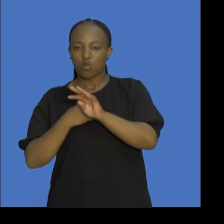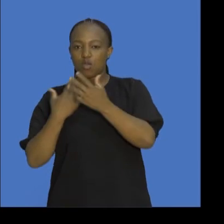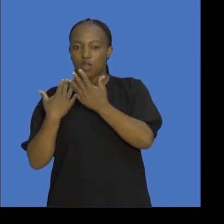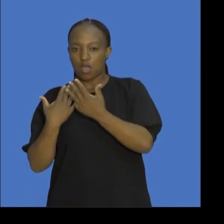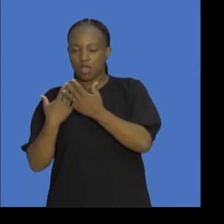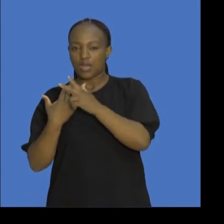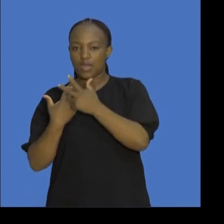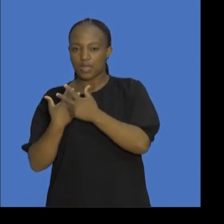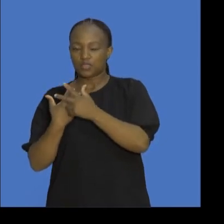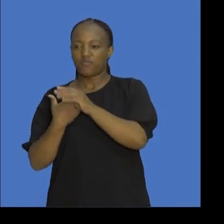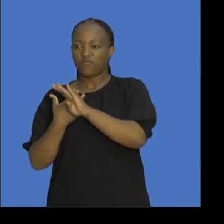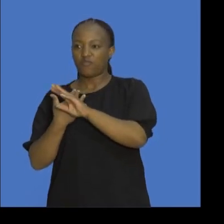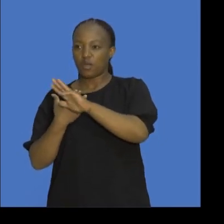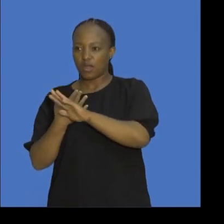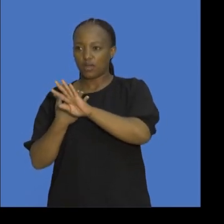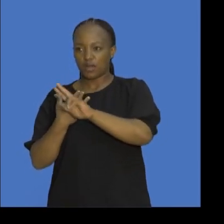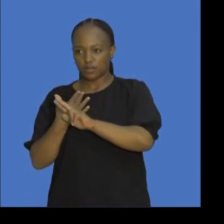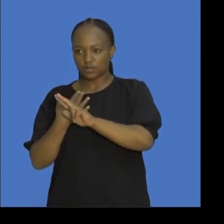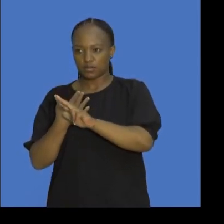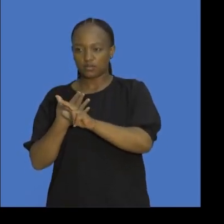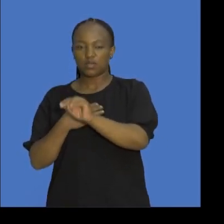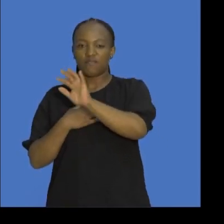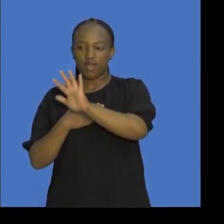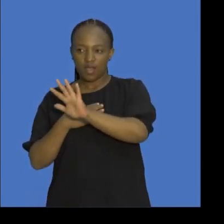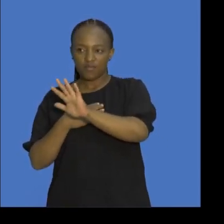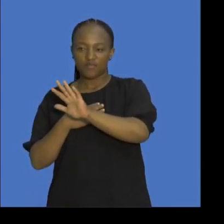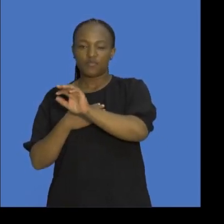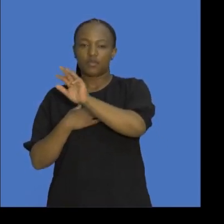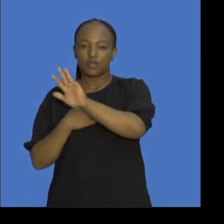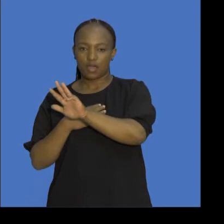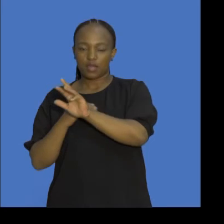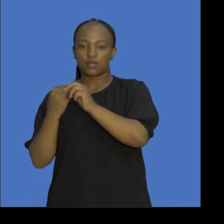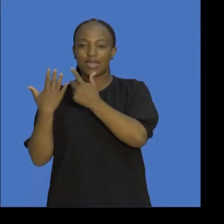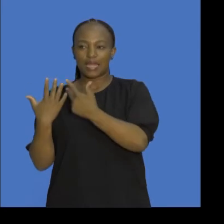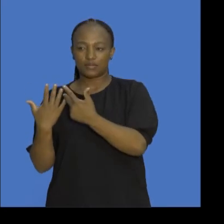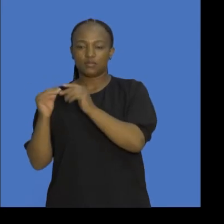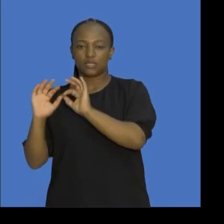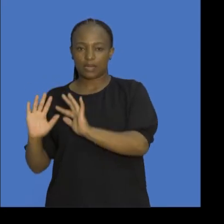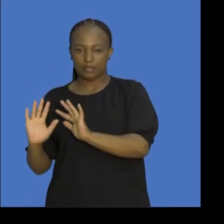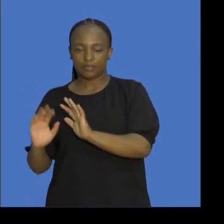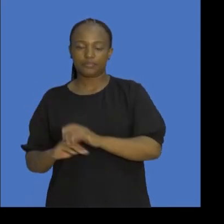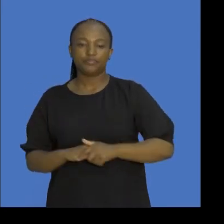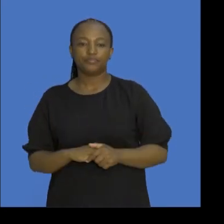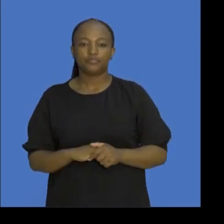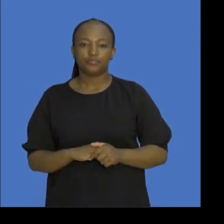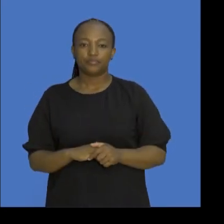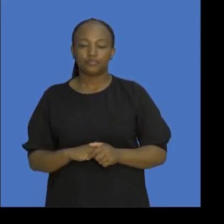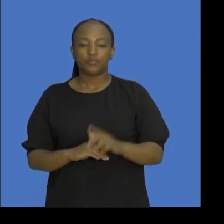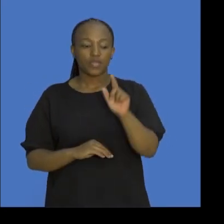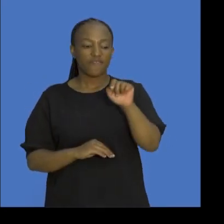6, 4, 9, 8, 4, 9, 8, 5, 9, 8, and